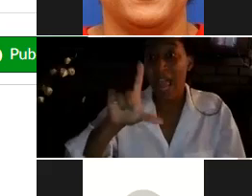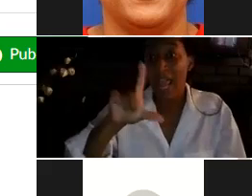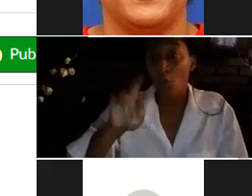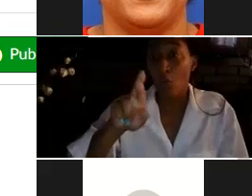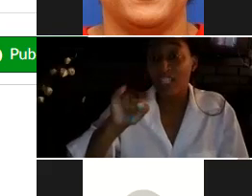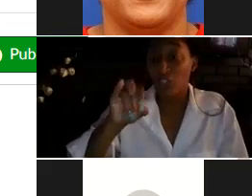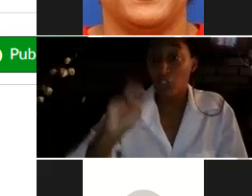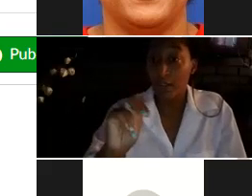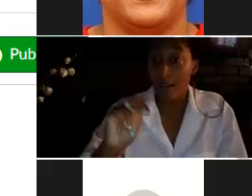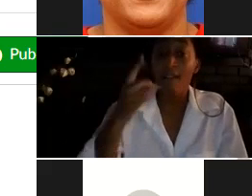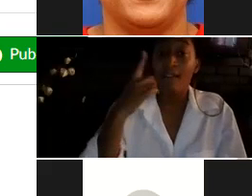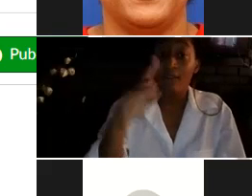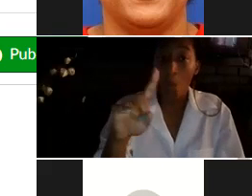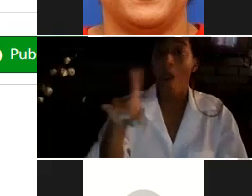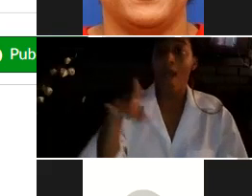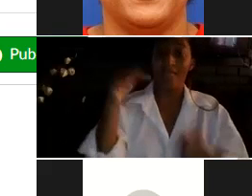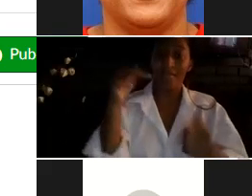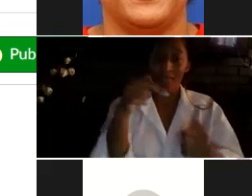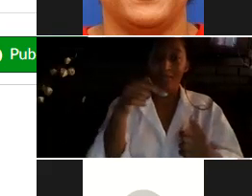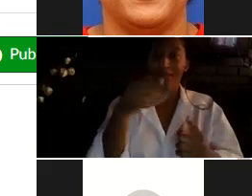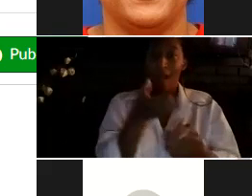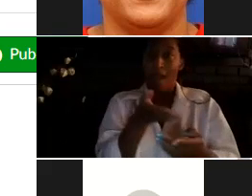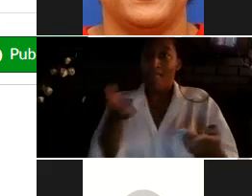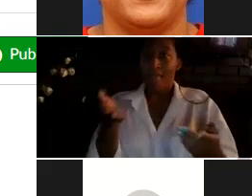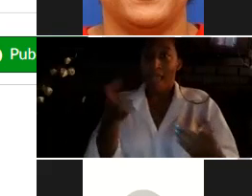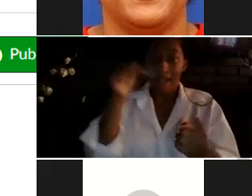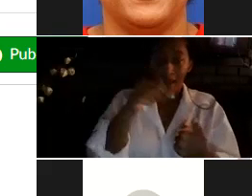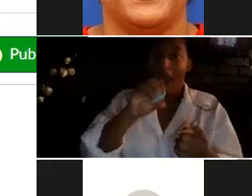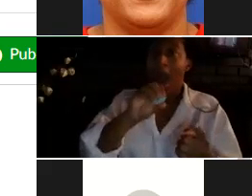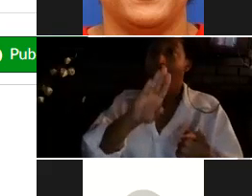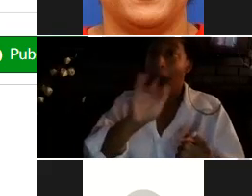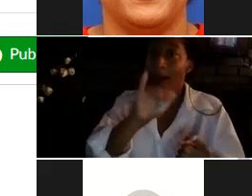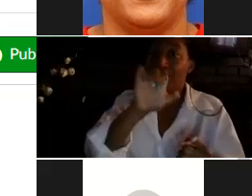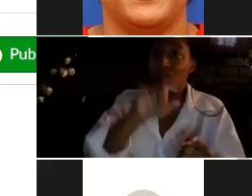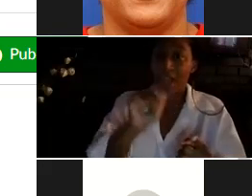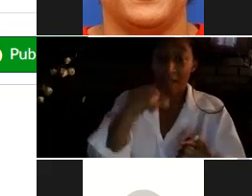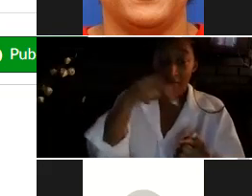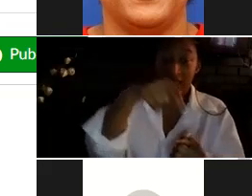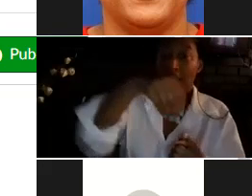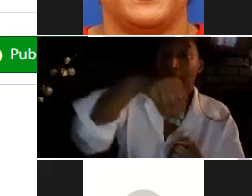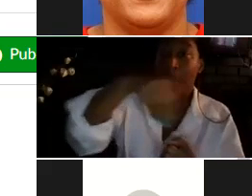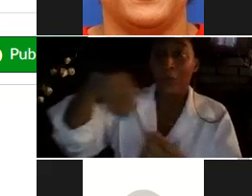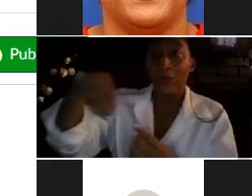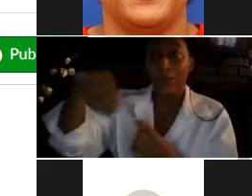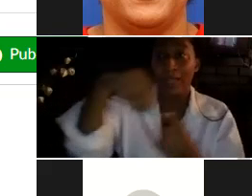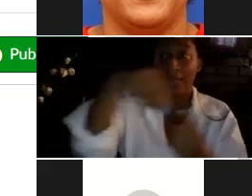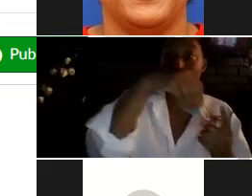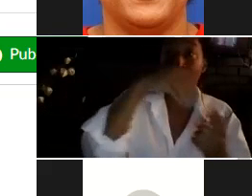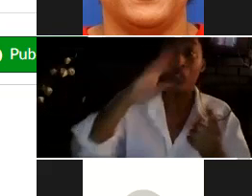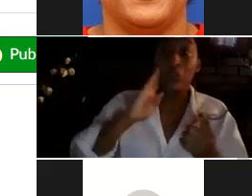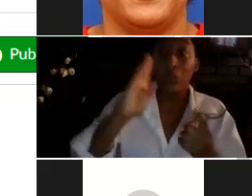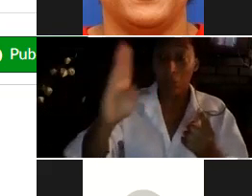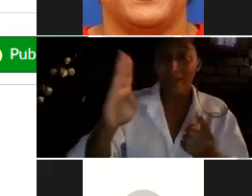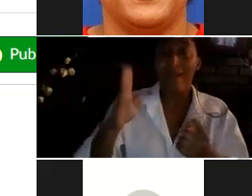this objective will also carry over into the lab class. We're going to be doing